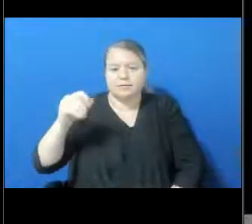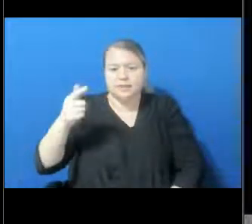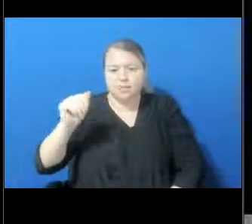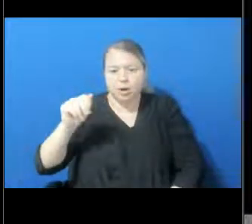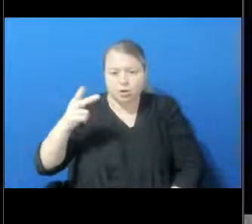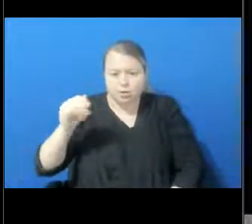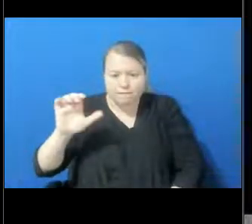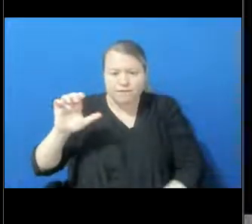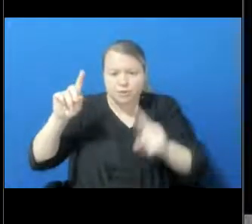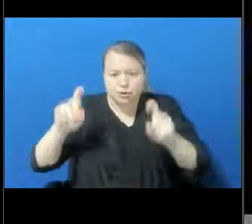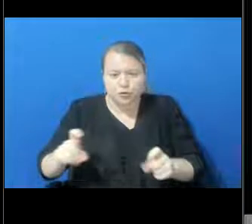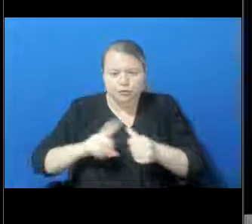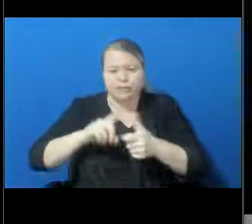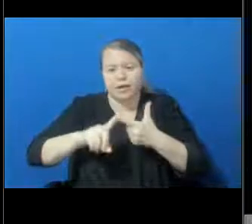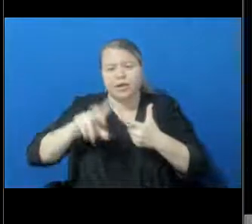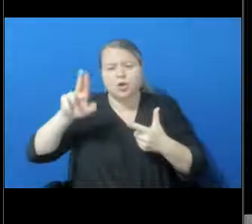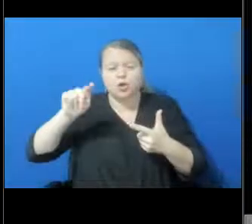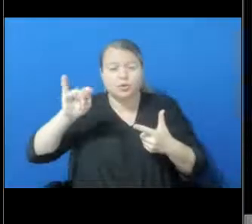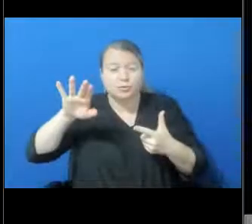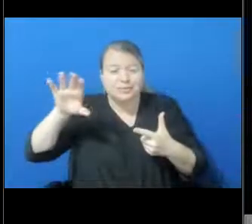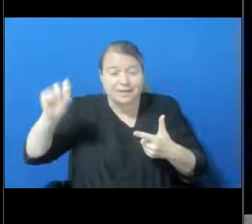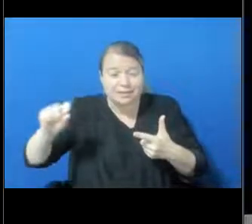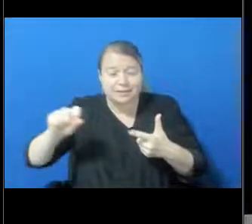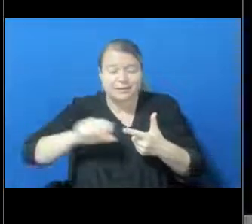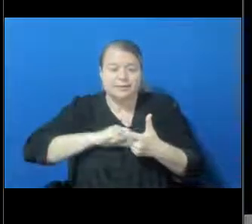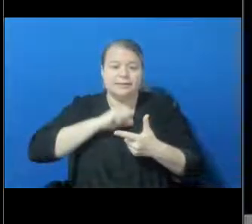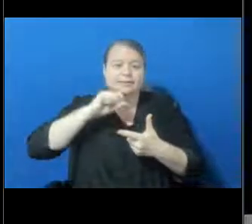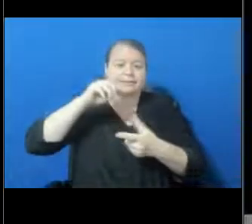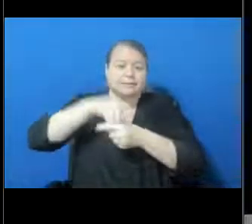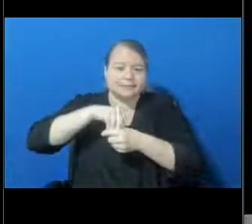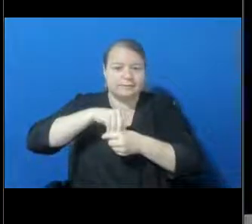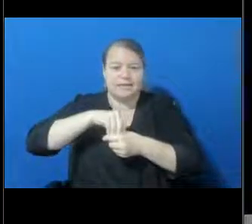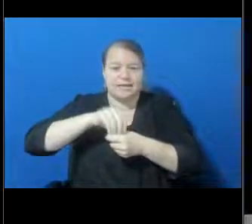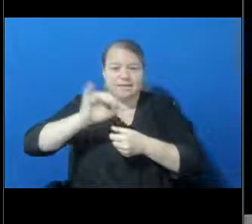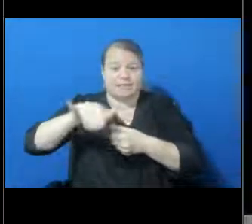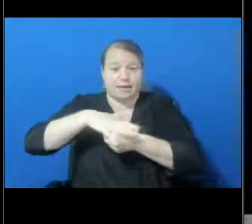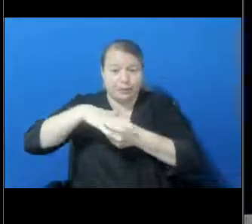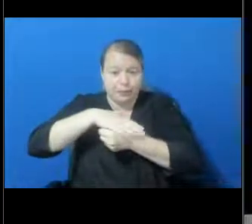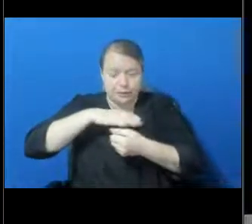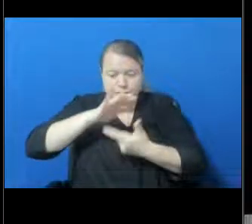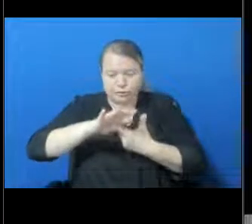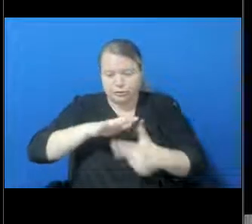the utilities that existed in this location.